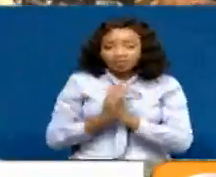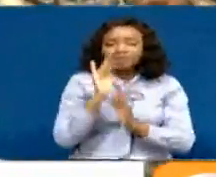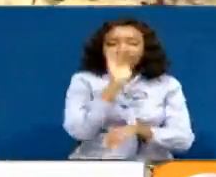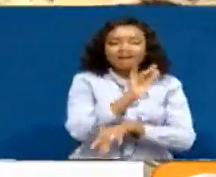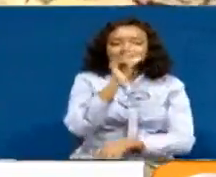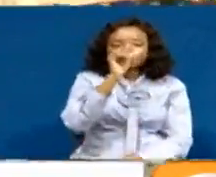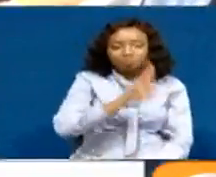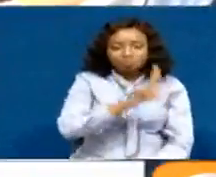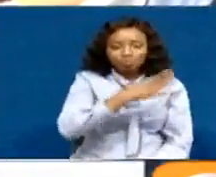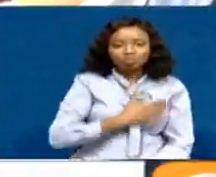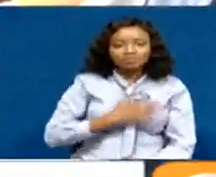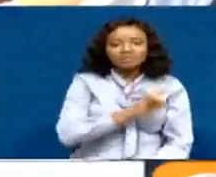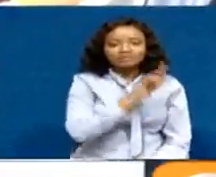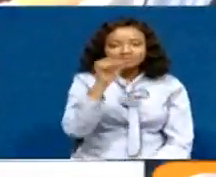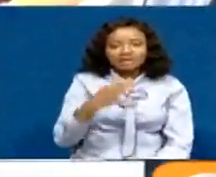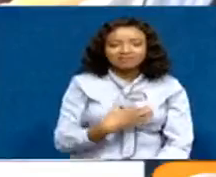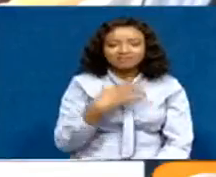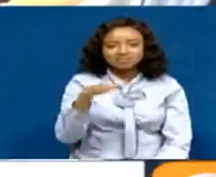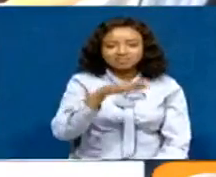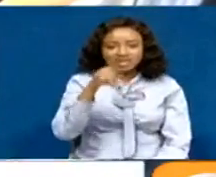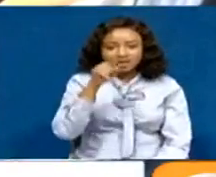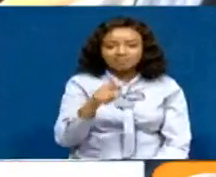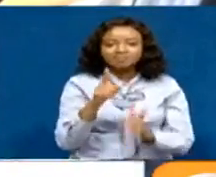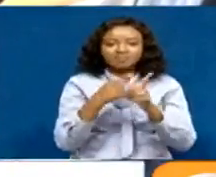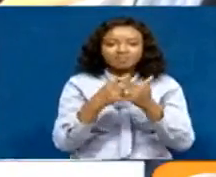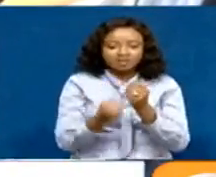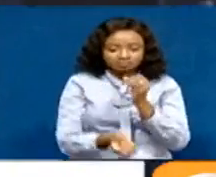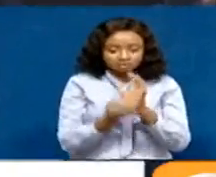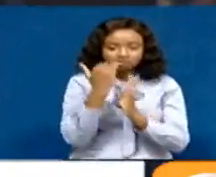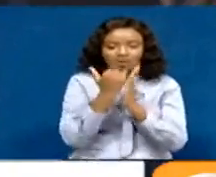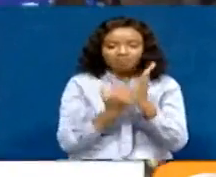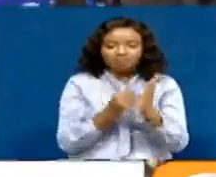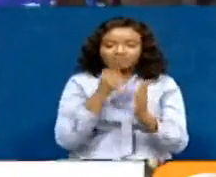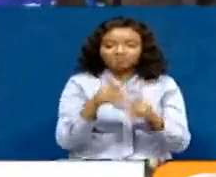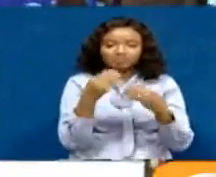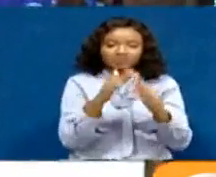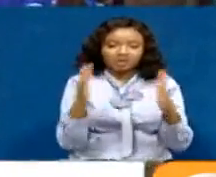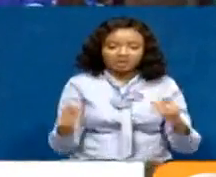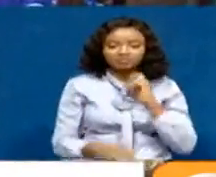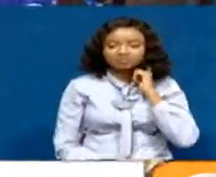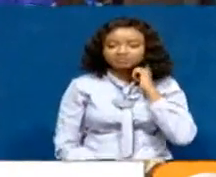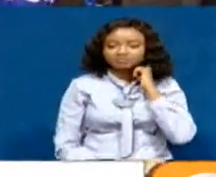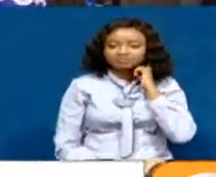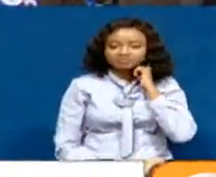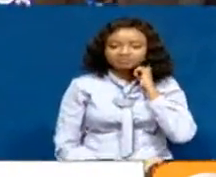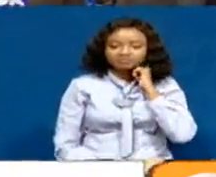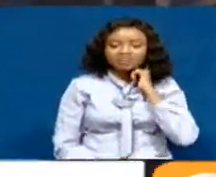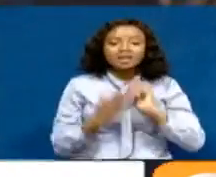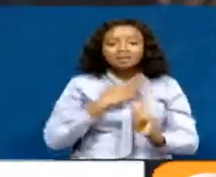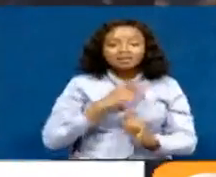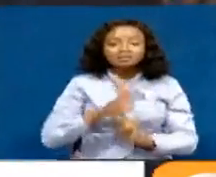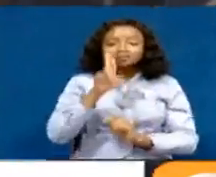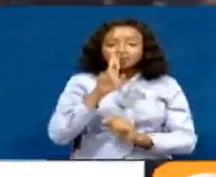President Kenyatta to visit the area and launch a resettlement program for the evictees. Mheshimiwa Rais, tunakuomba tafadhali uje